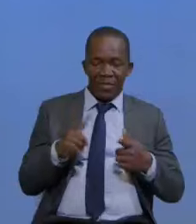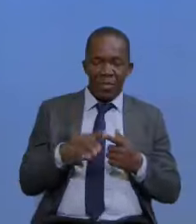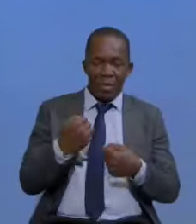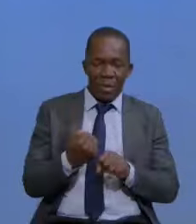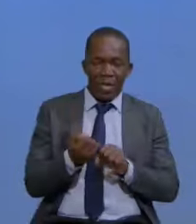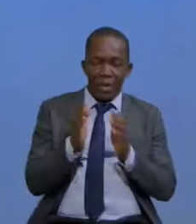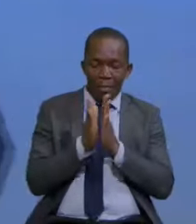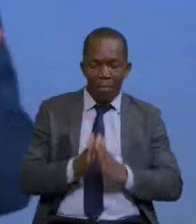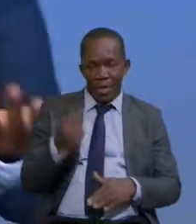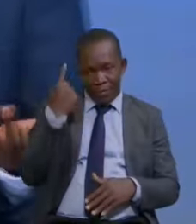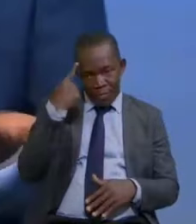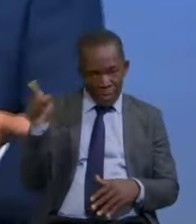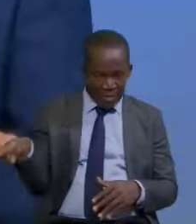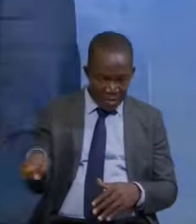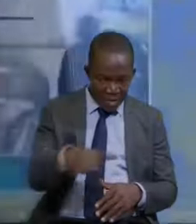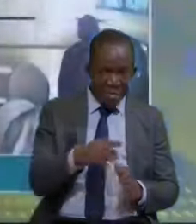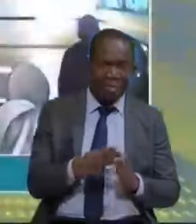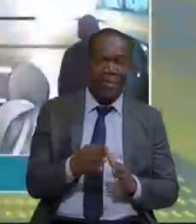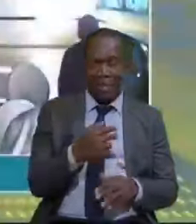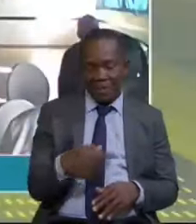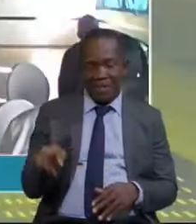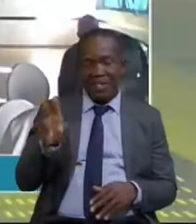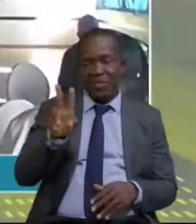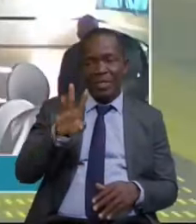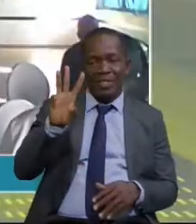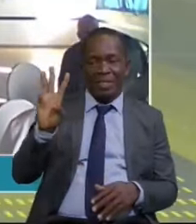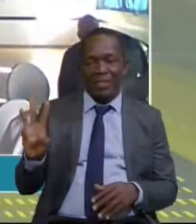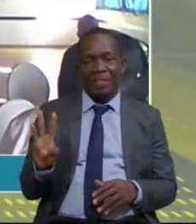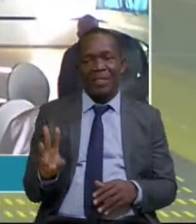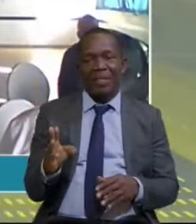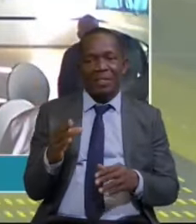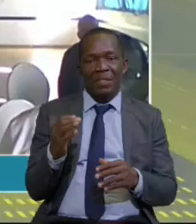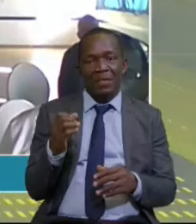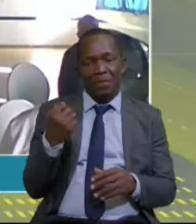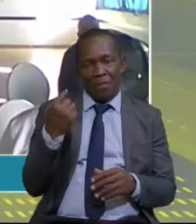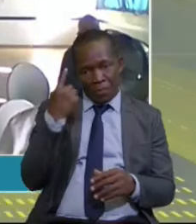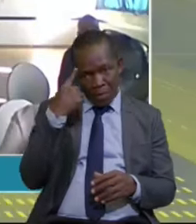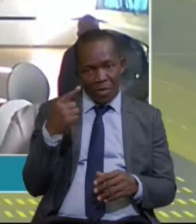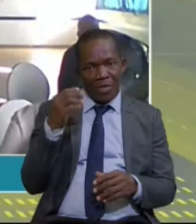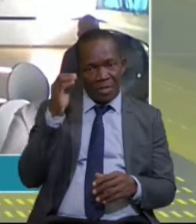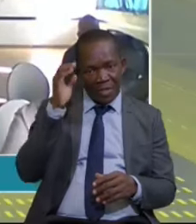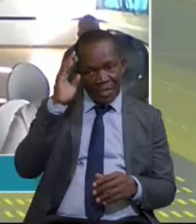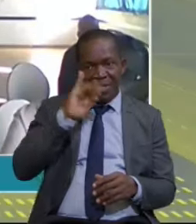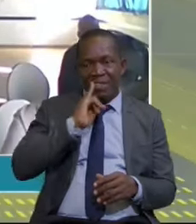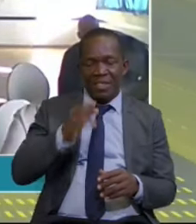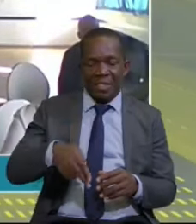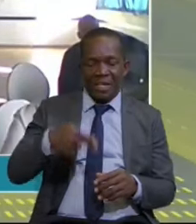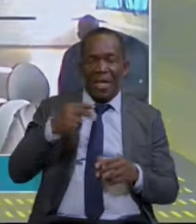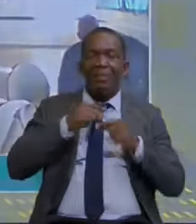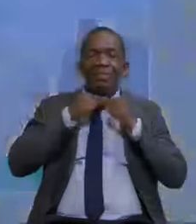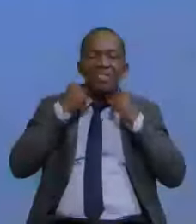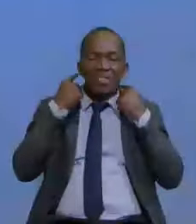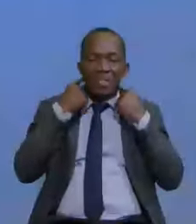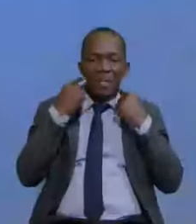verse 26, for such an high priest became us, who is holy, that's why he's